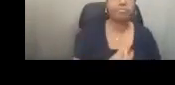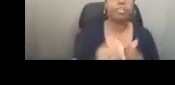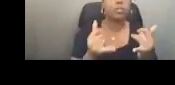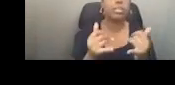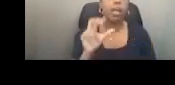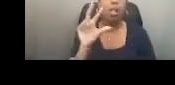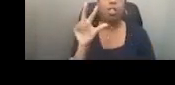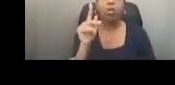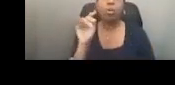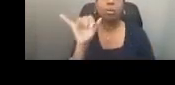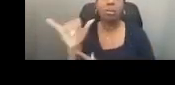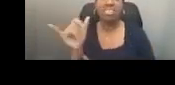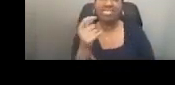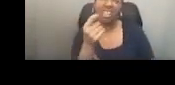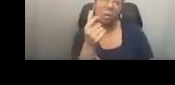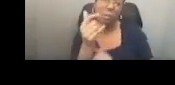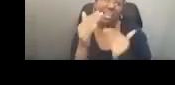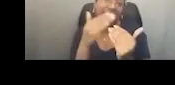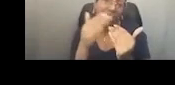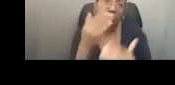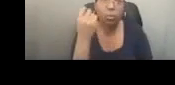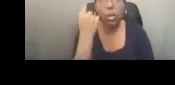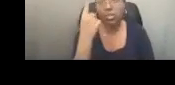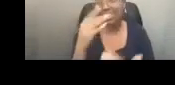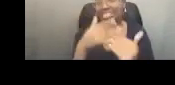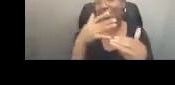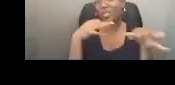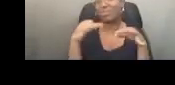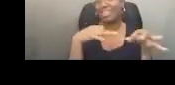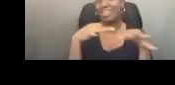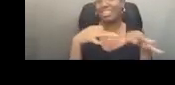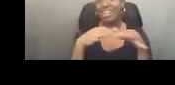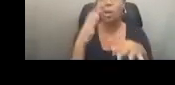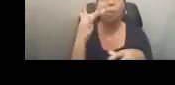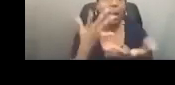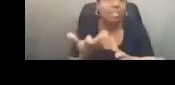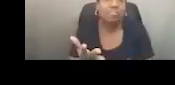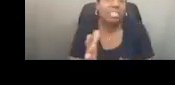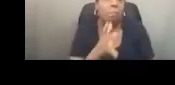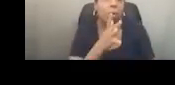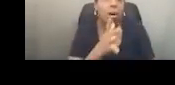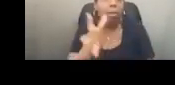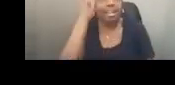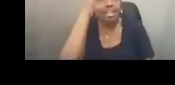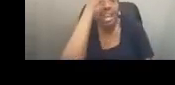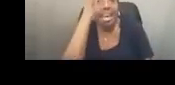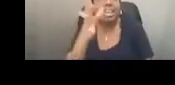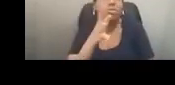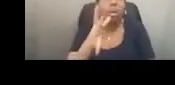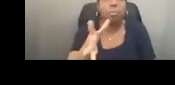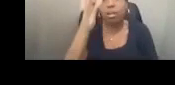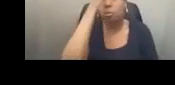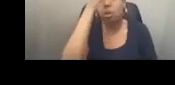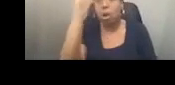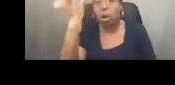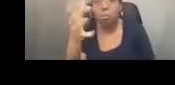of easier to understand and easier to explain, because this is mom and dad or grandma or grandpa, whoever is wanting to